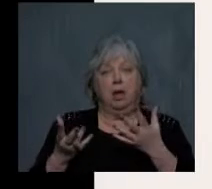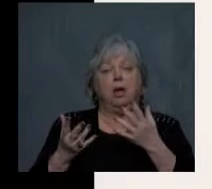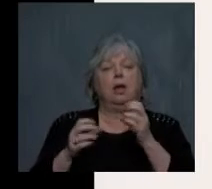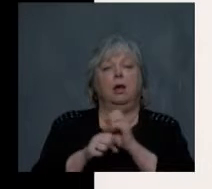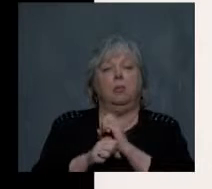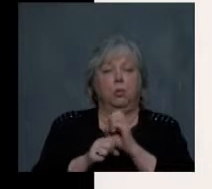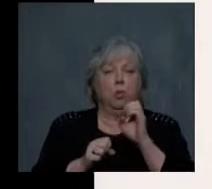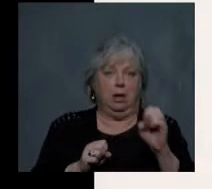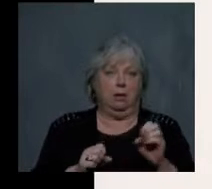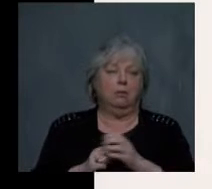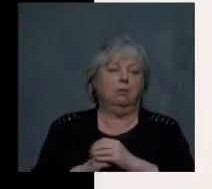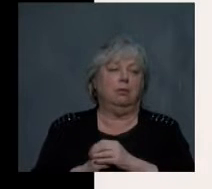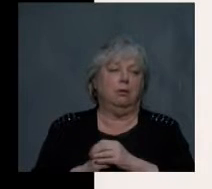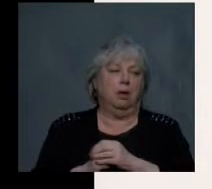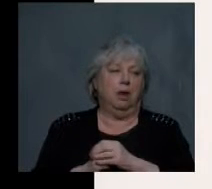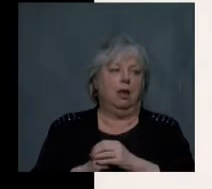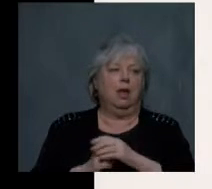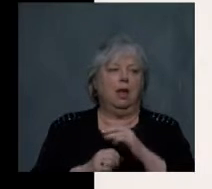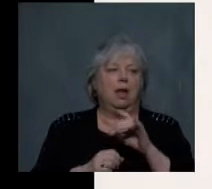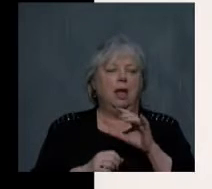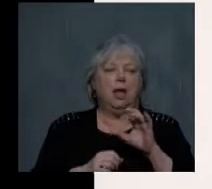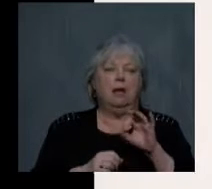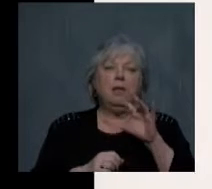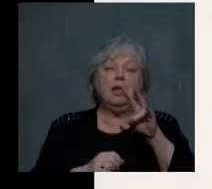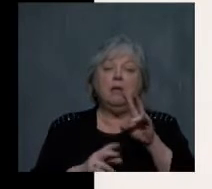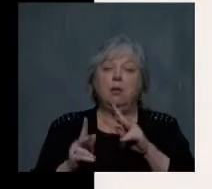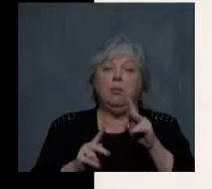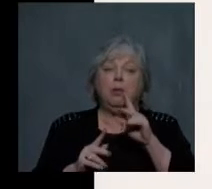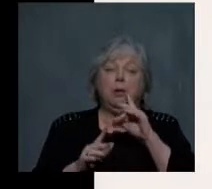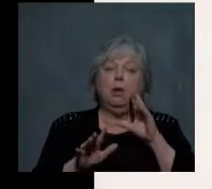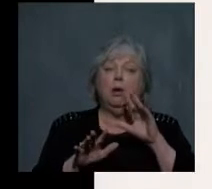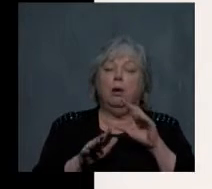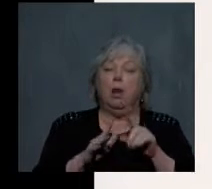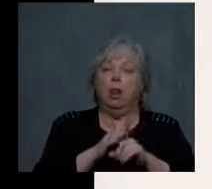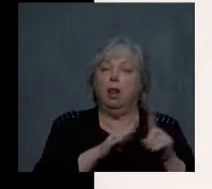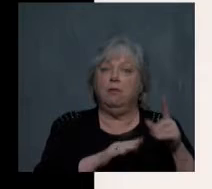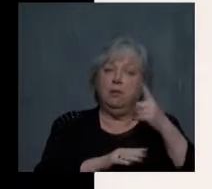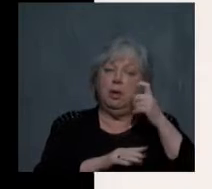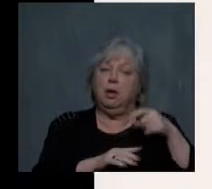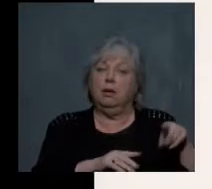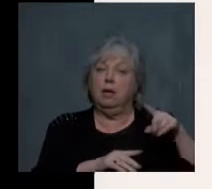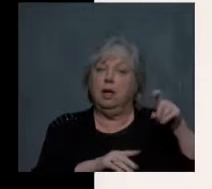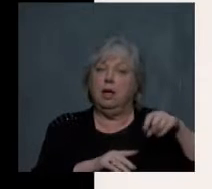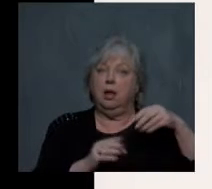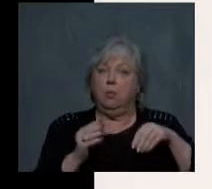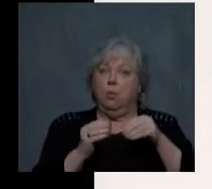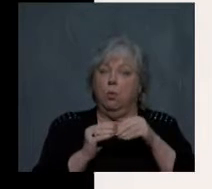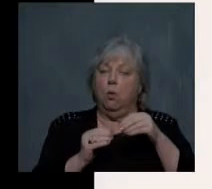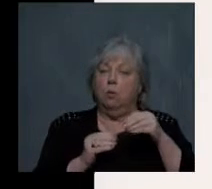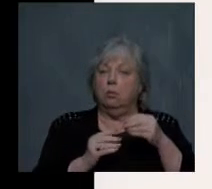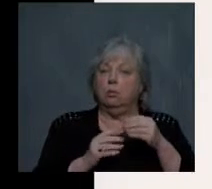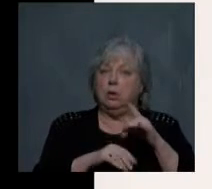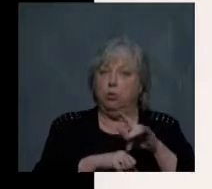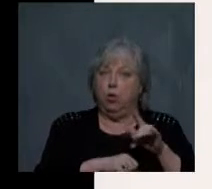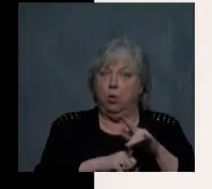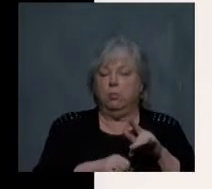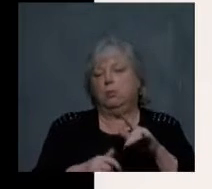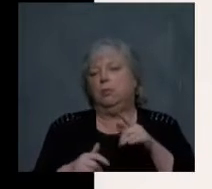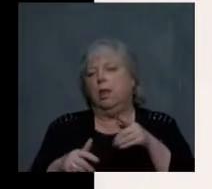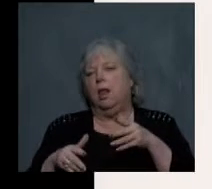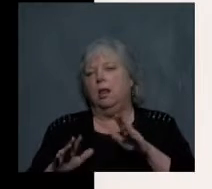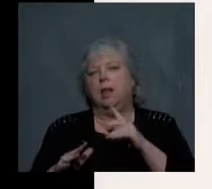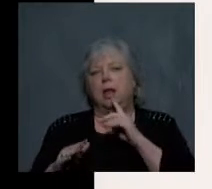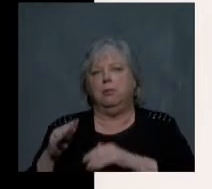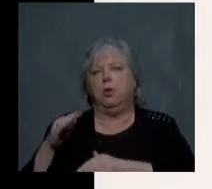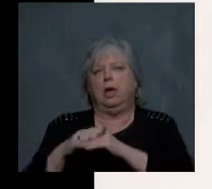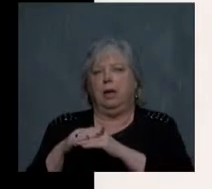different. At 7 people, they're leaving because they need more room. Let's just put a cap. Let's let it